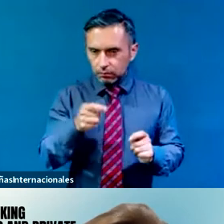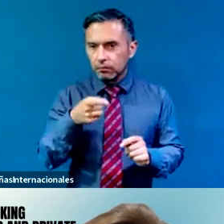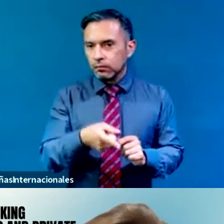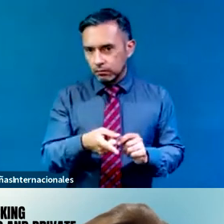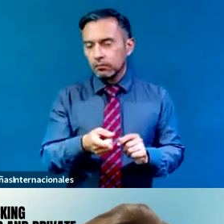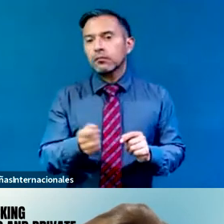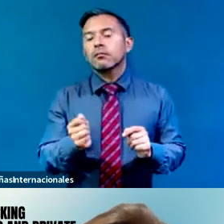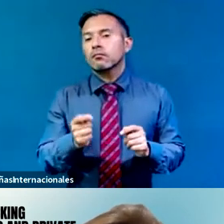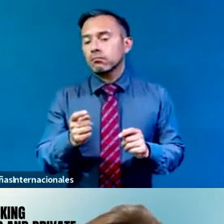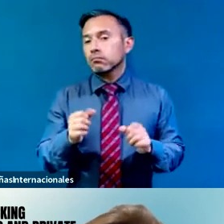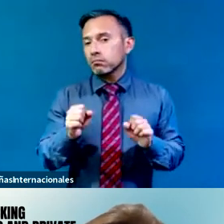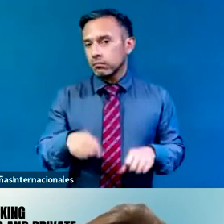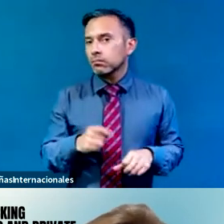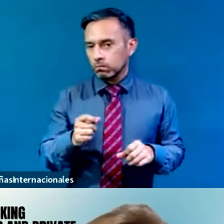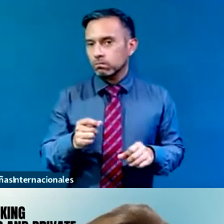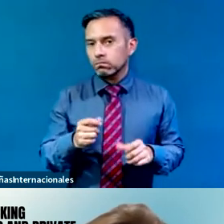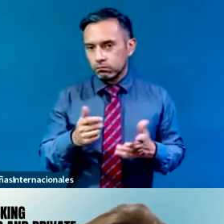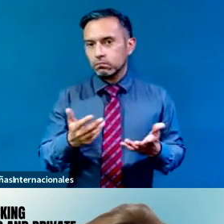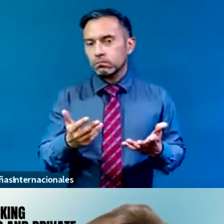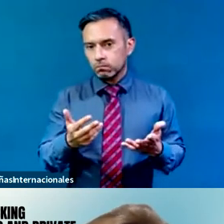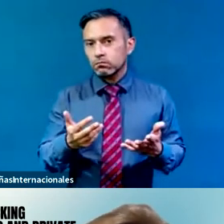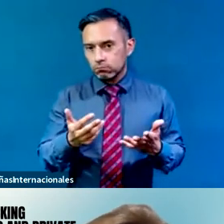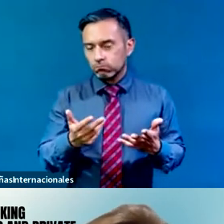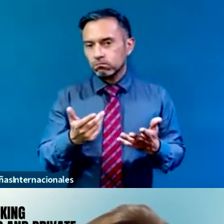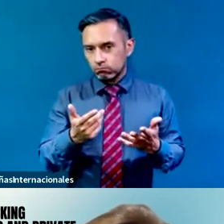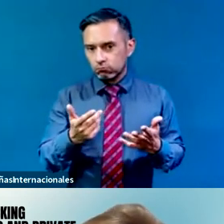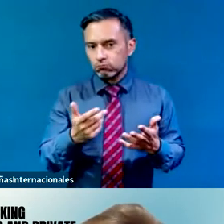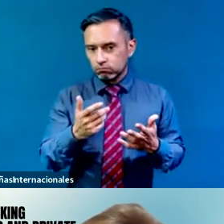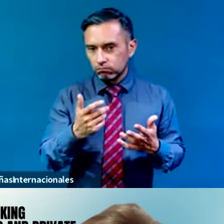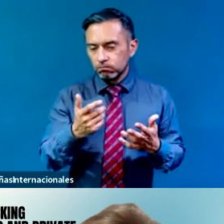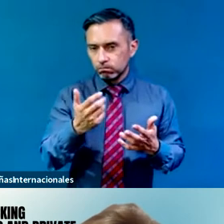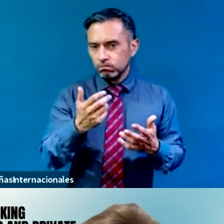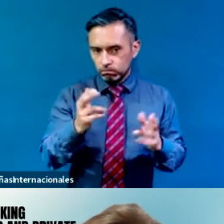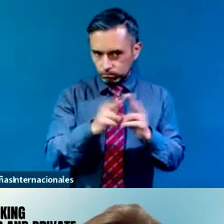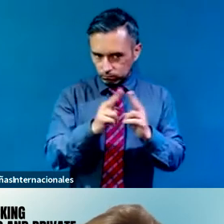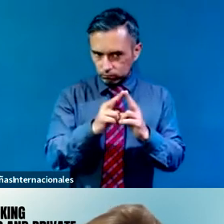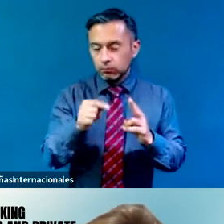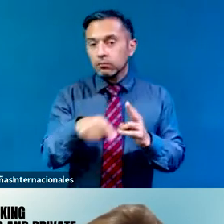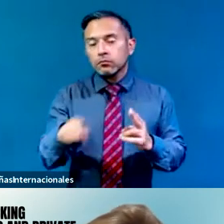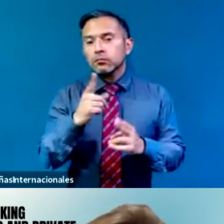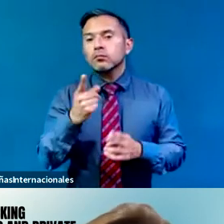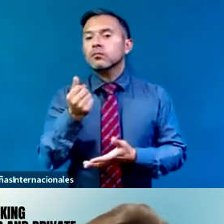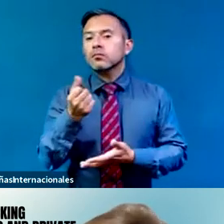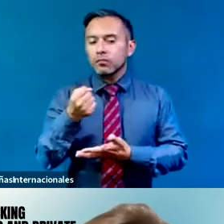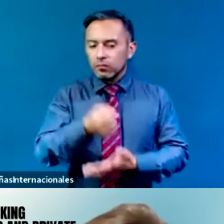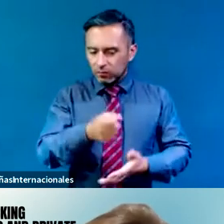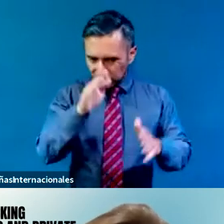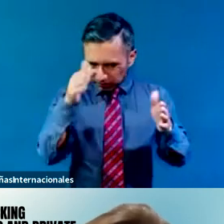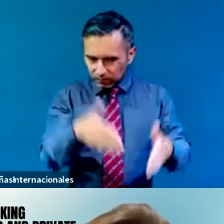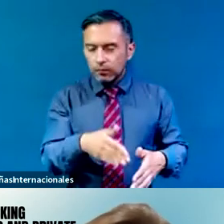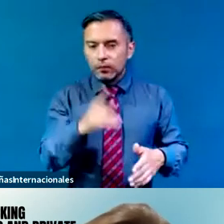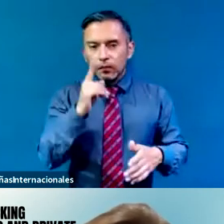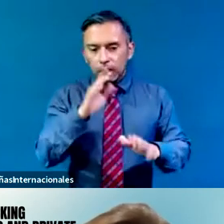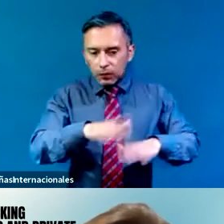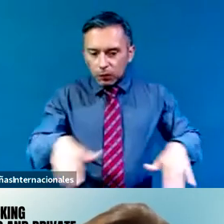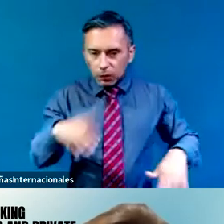that the focus on financing of childcare and elderly care, early childhood education and disability care facilities should